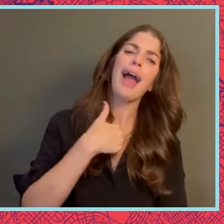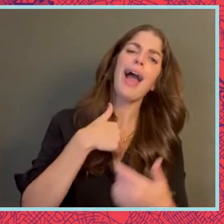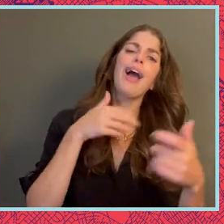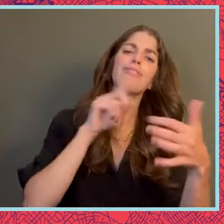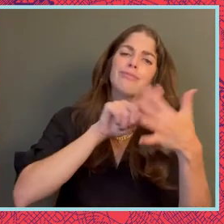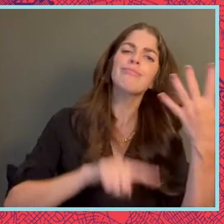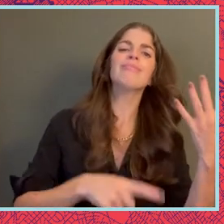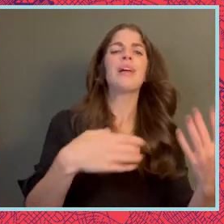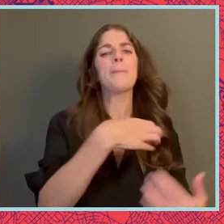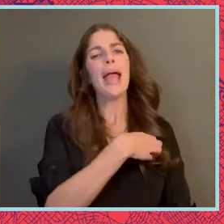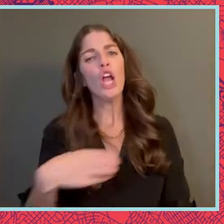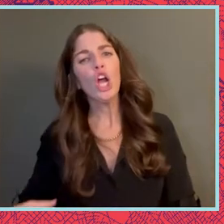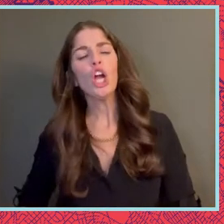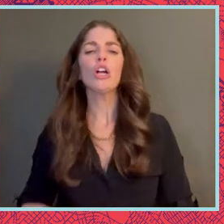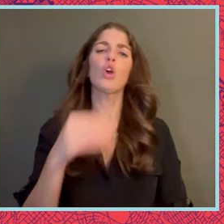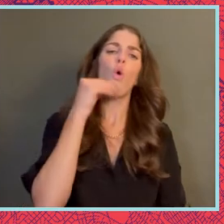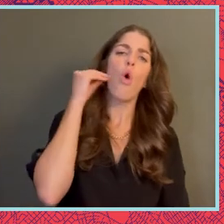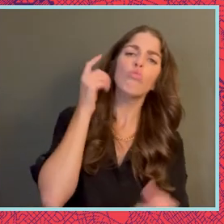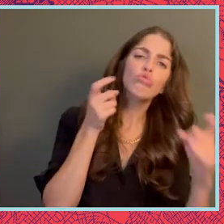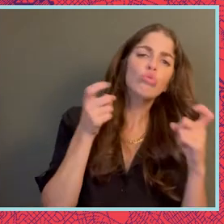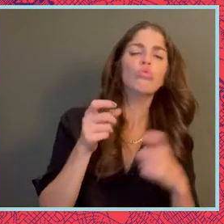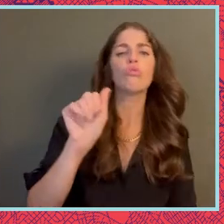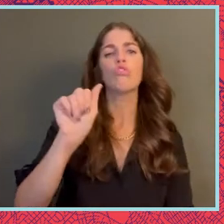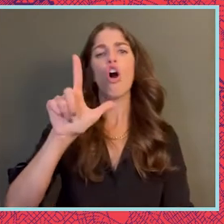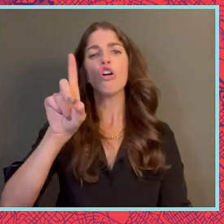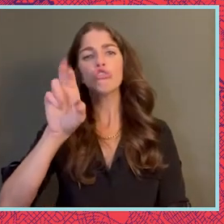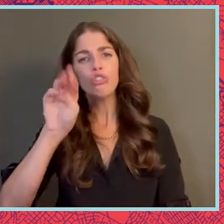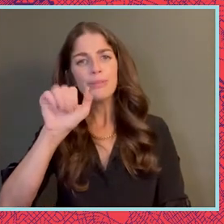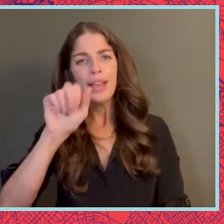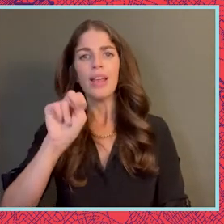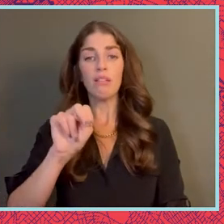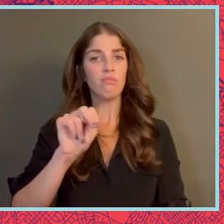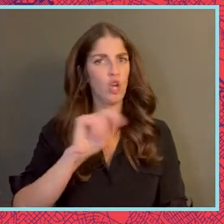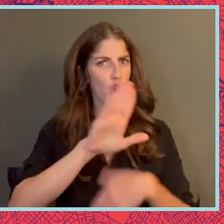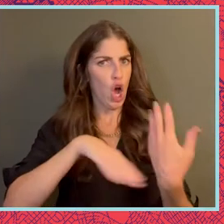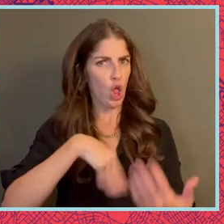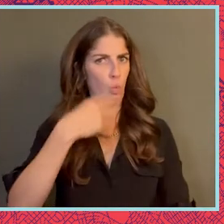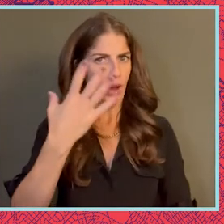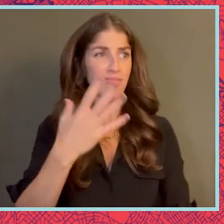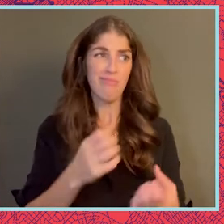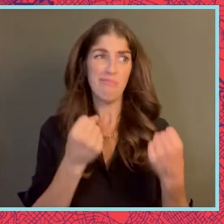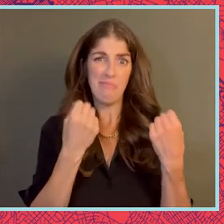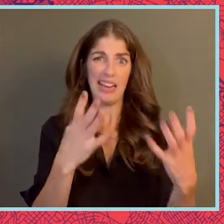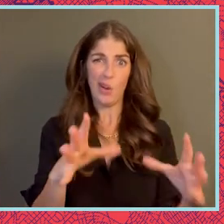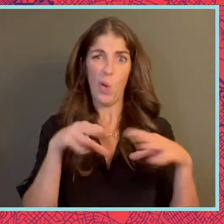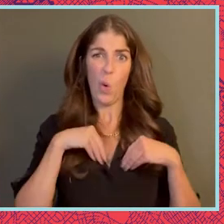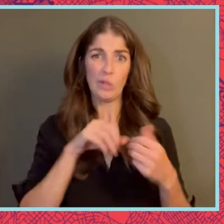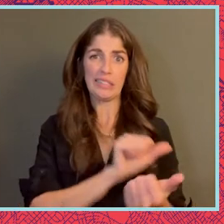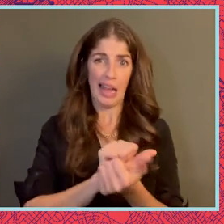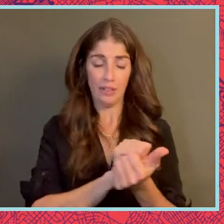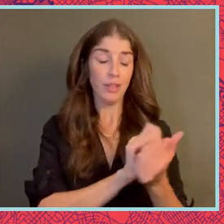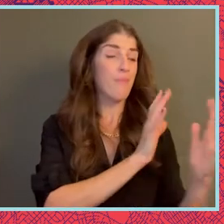had aldermen. And all of them were white, and many of them were slave owners. And then, of course, the Civil War occurred